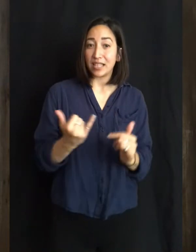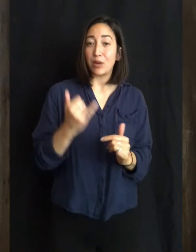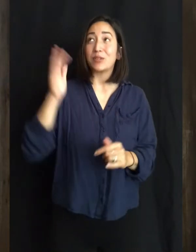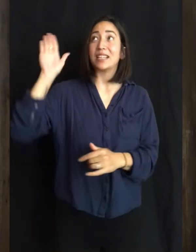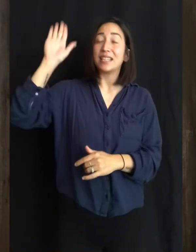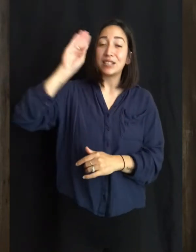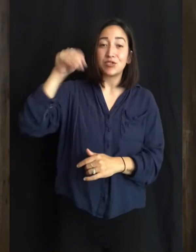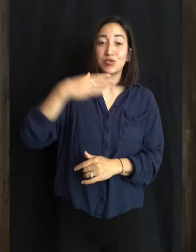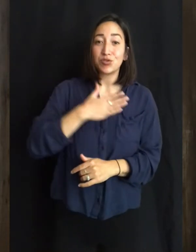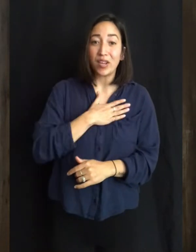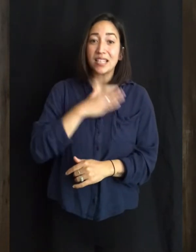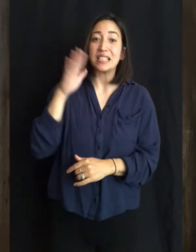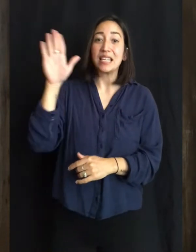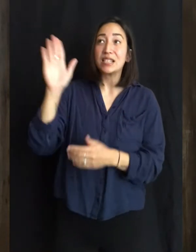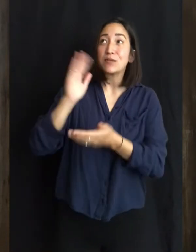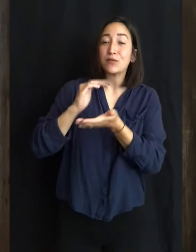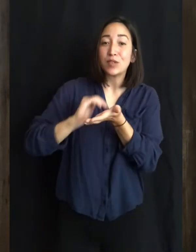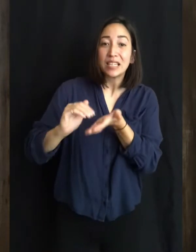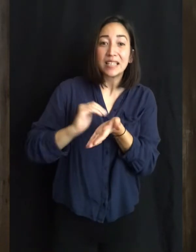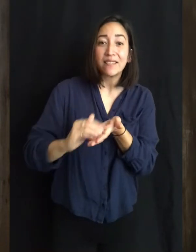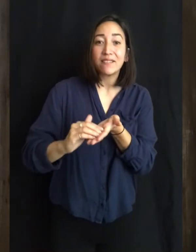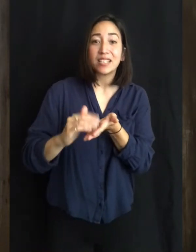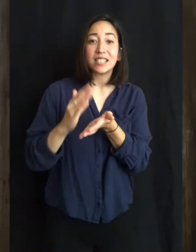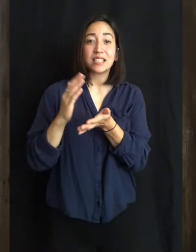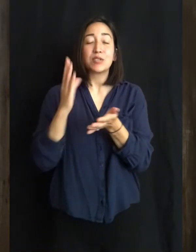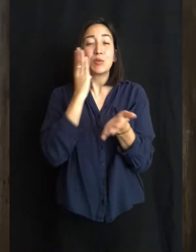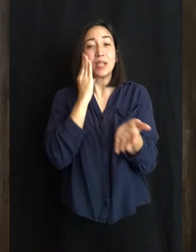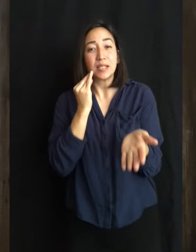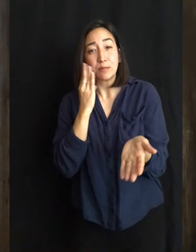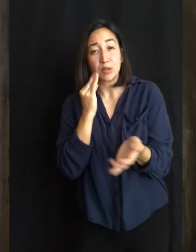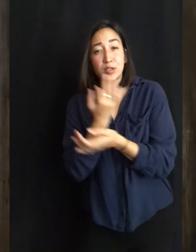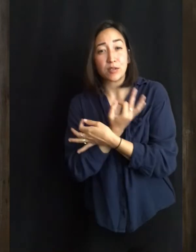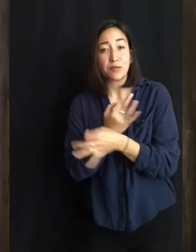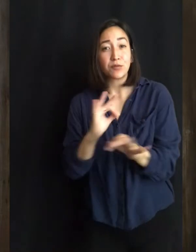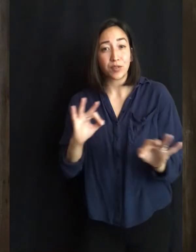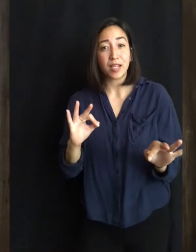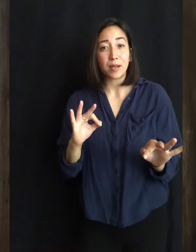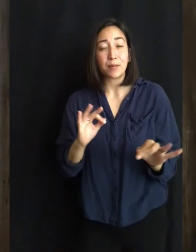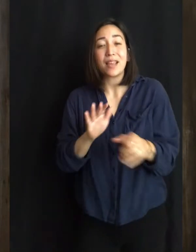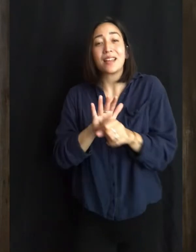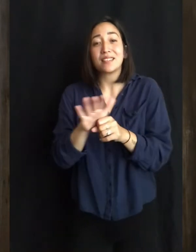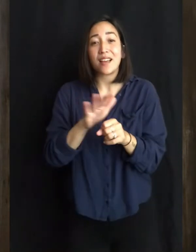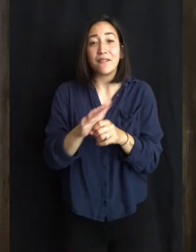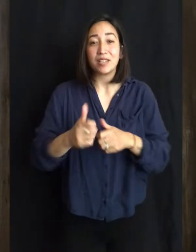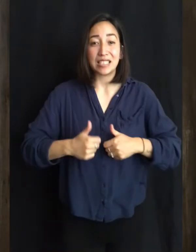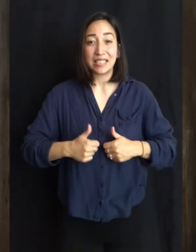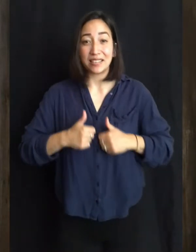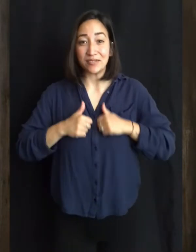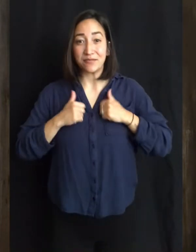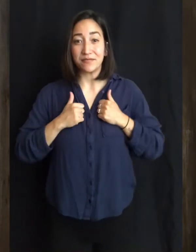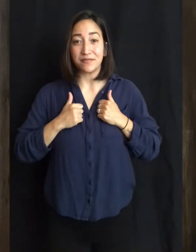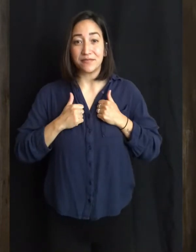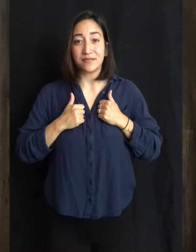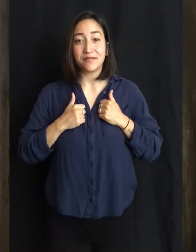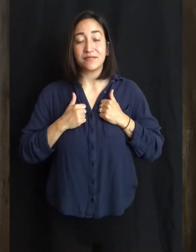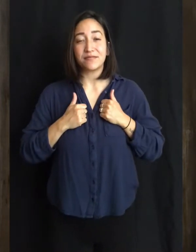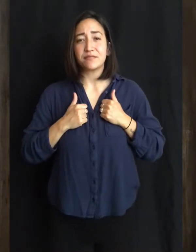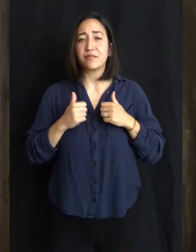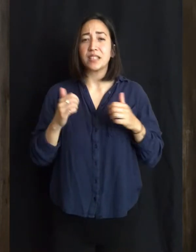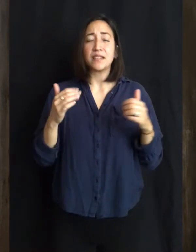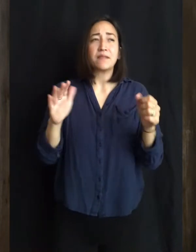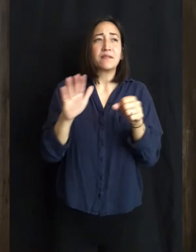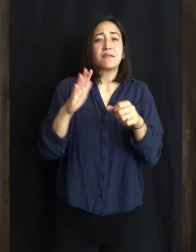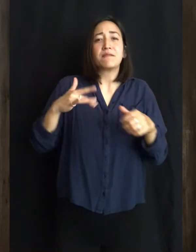His forgiveness, which frees us to really live our life and